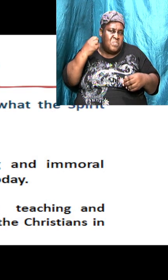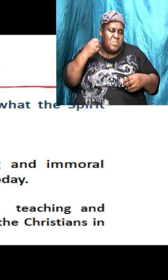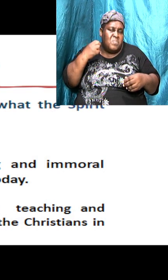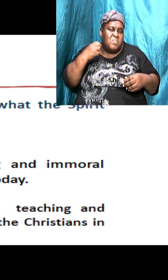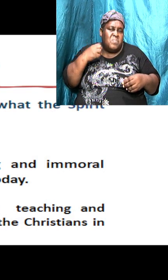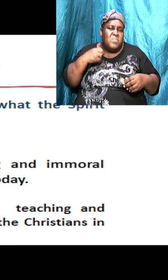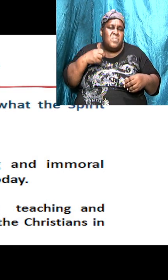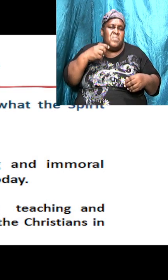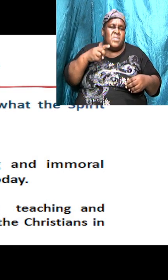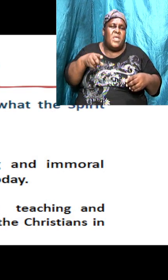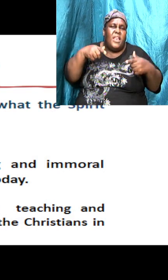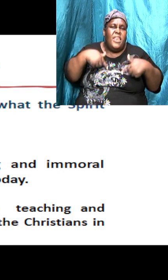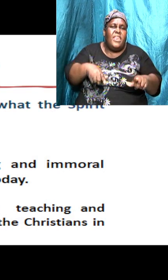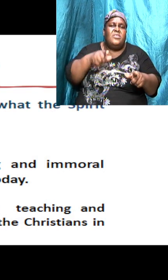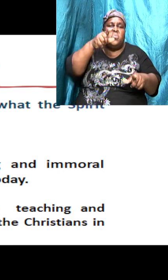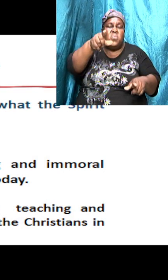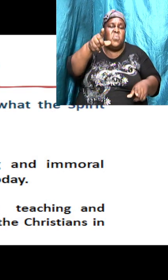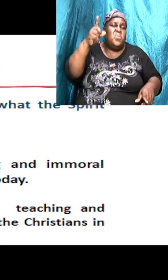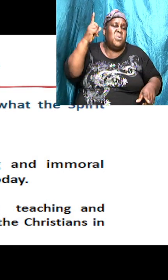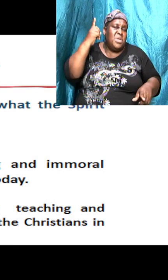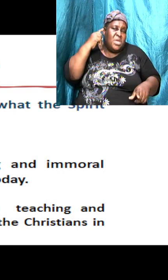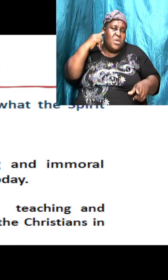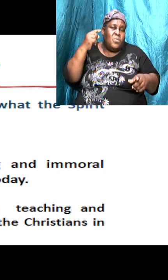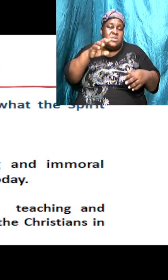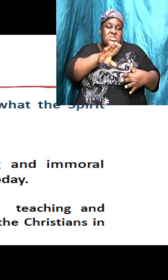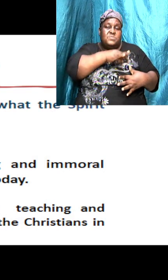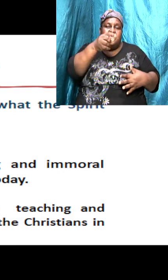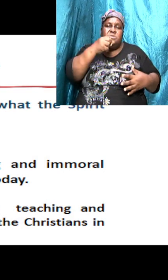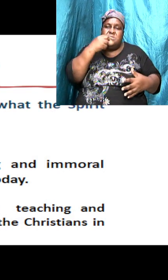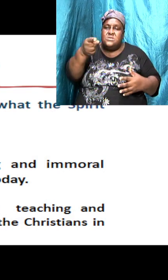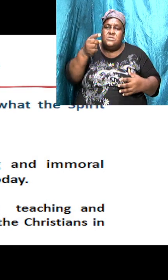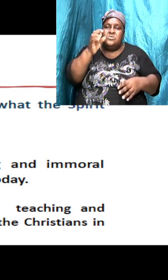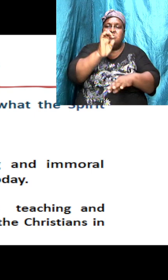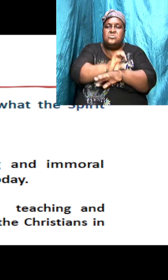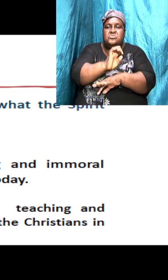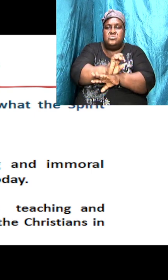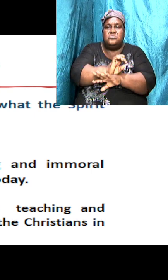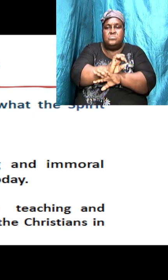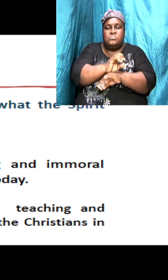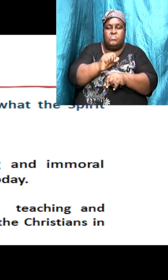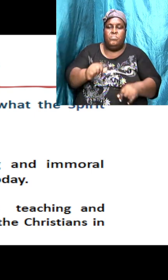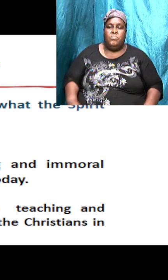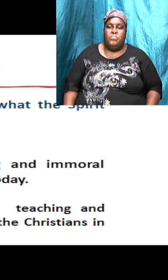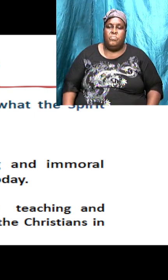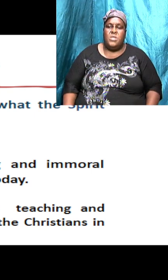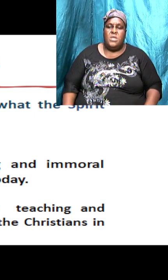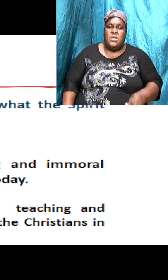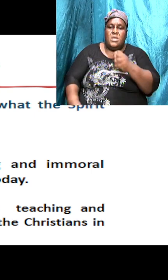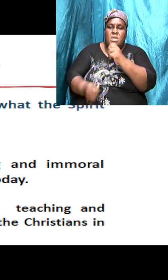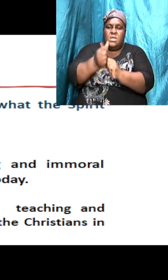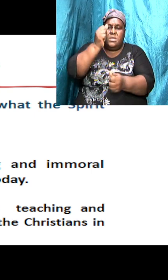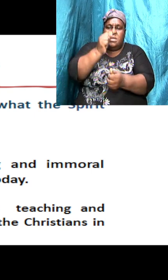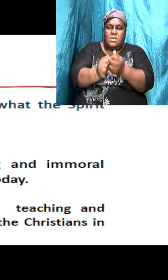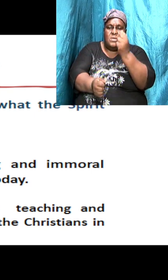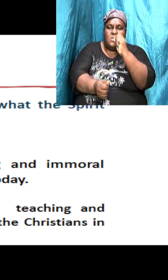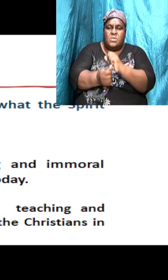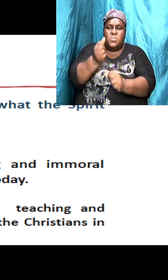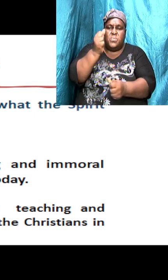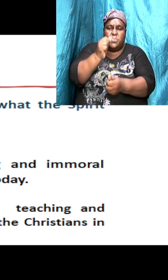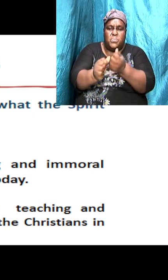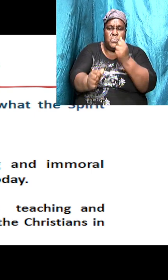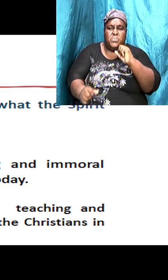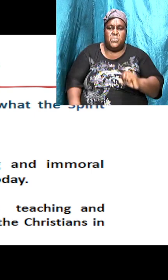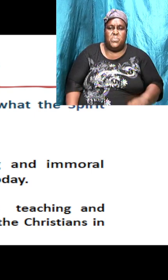He that hath an ear, let him hear what the Spirit says to the churches. The danger. Let us look